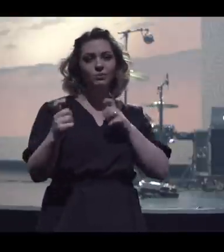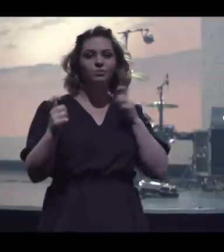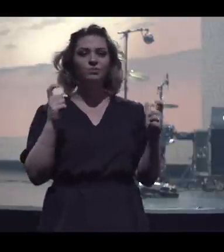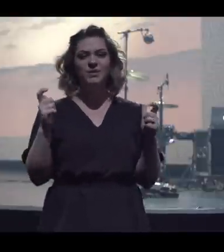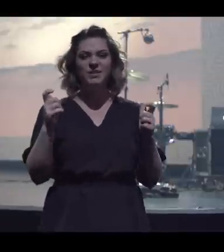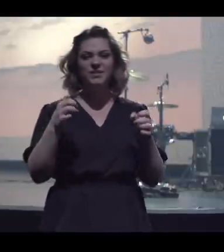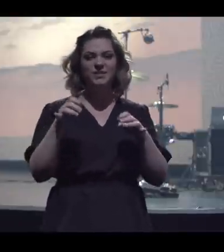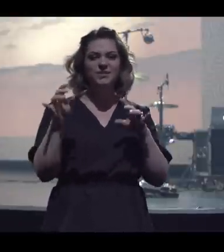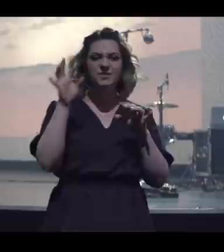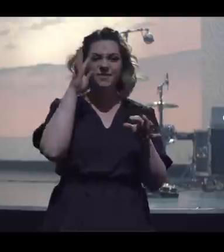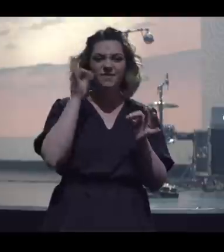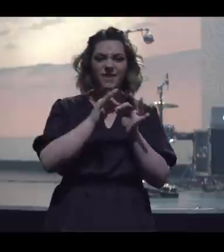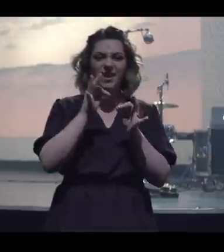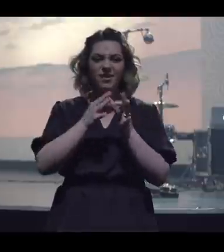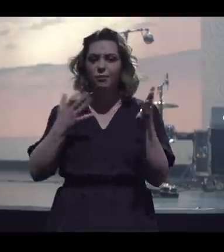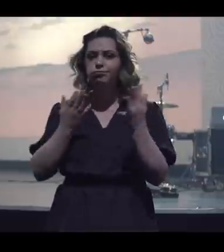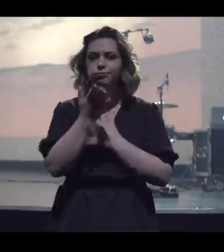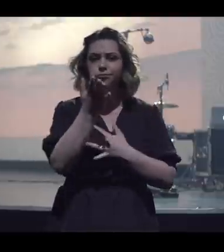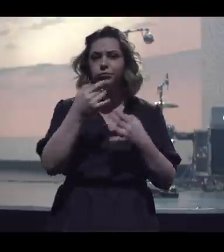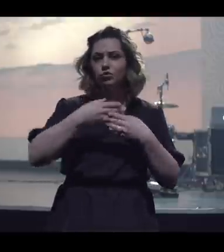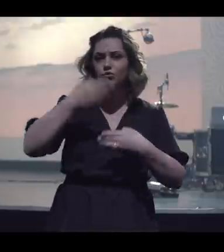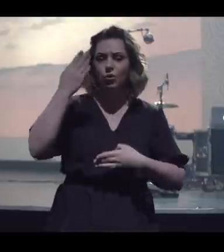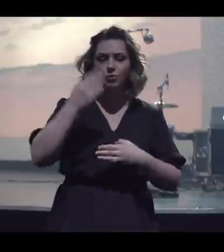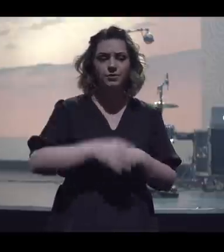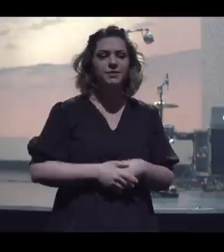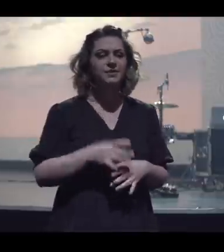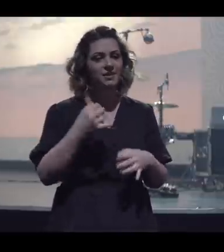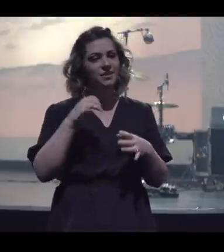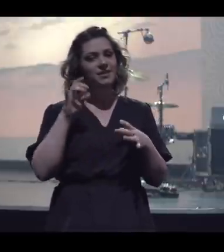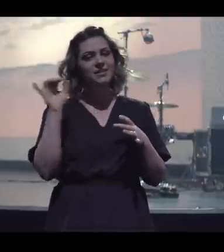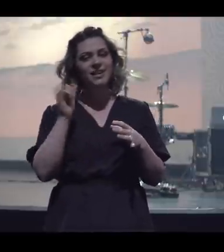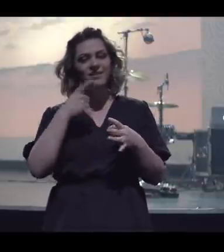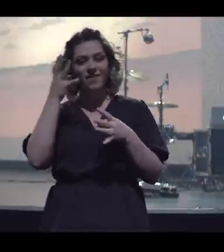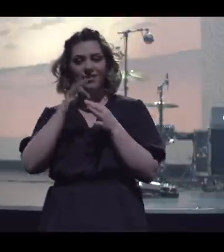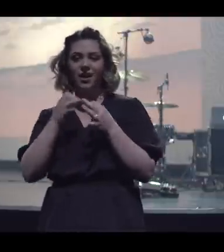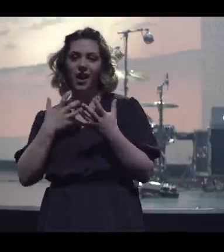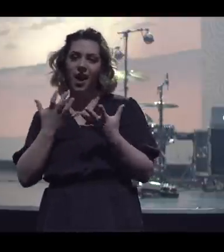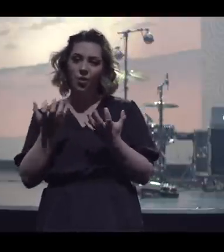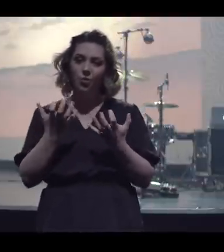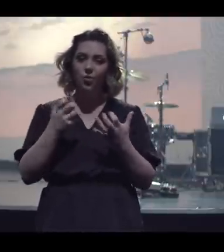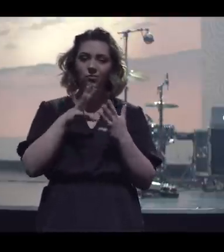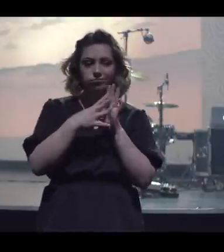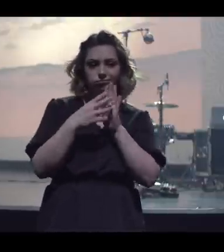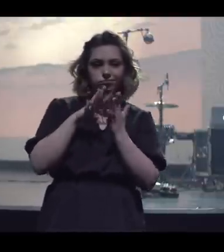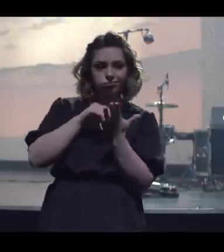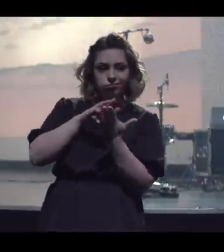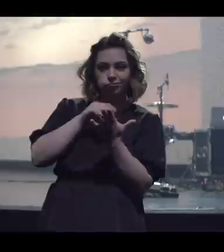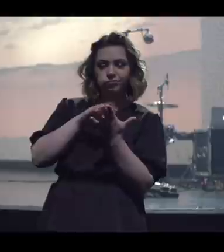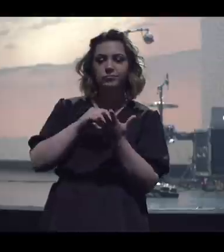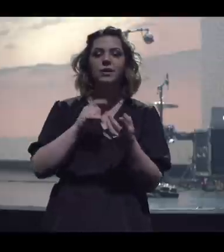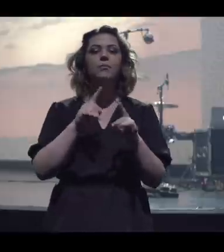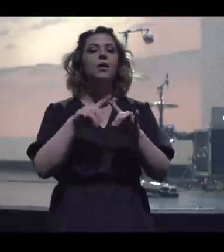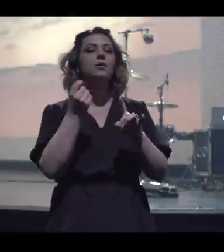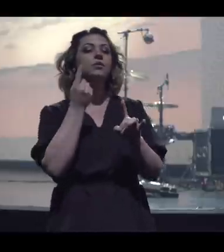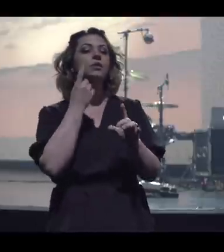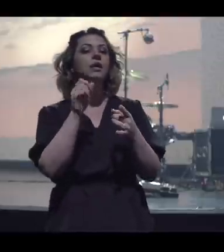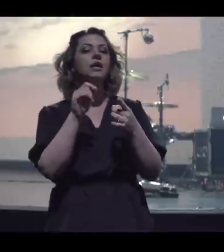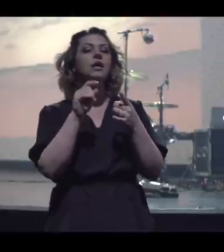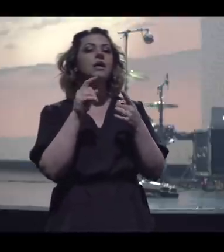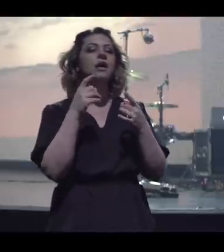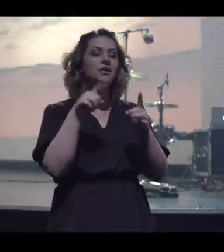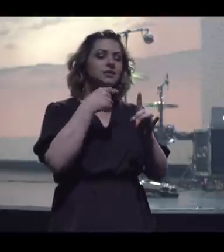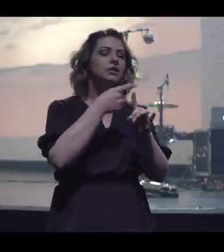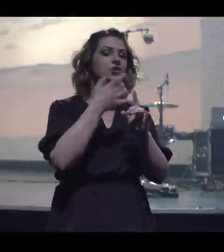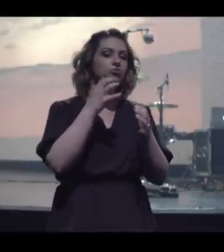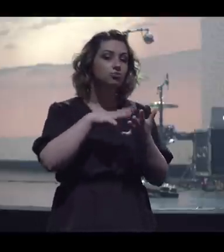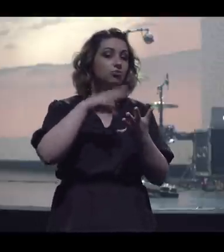most guys would go, that's the faith I want to have. But until you learn the dependence of a lamb, you